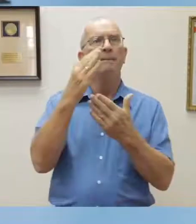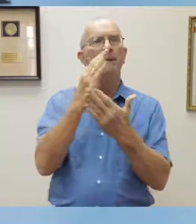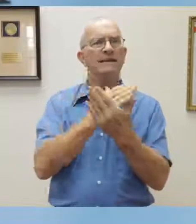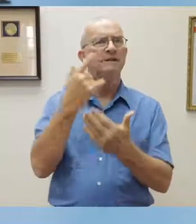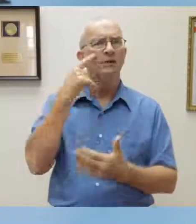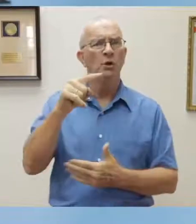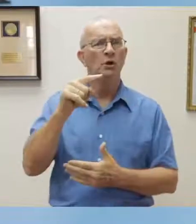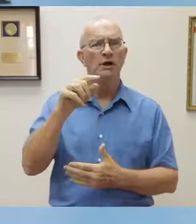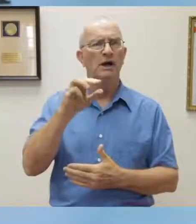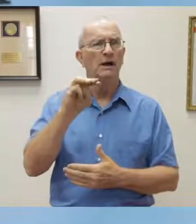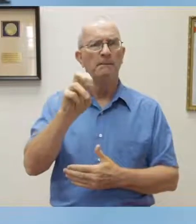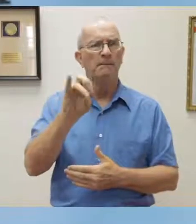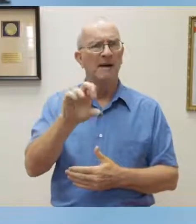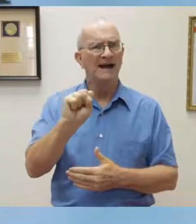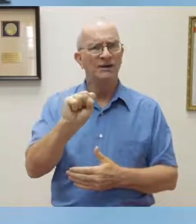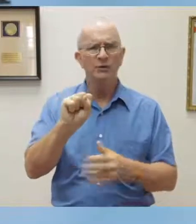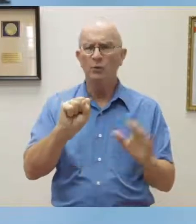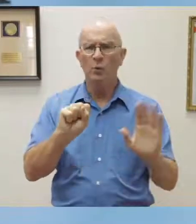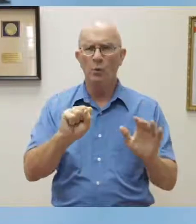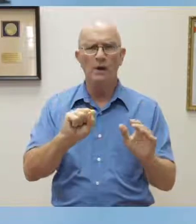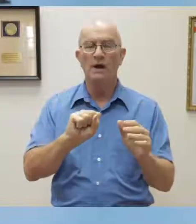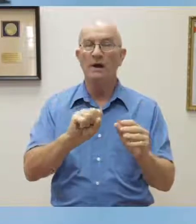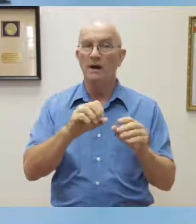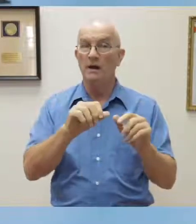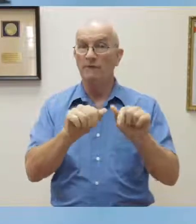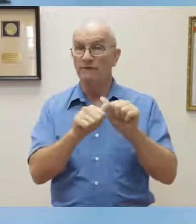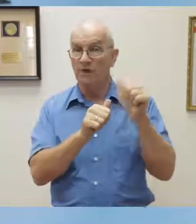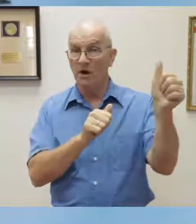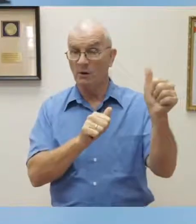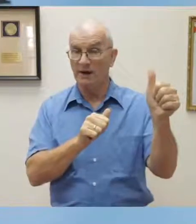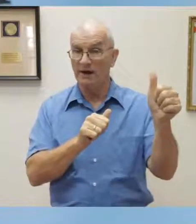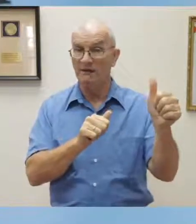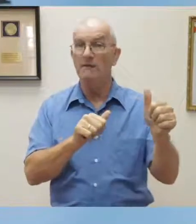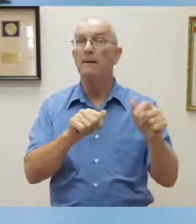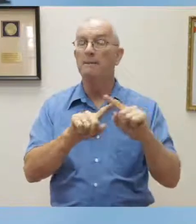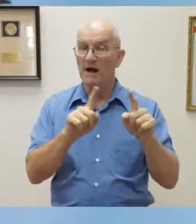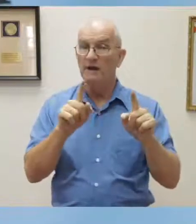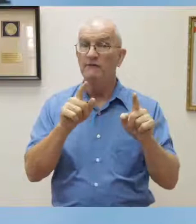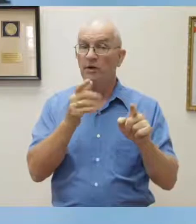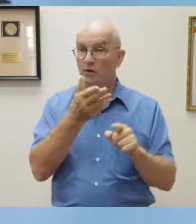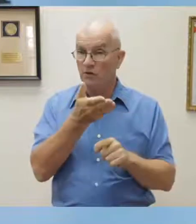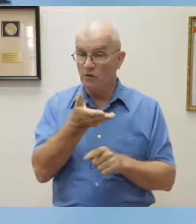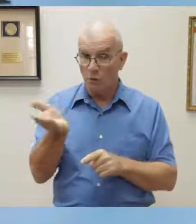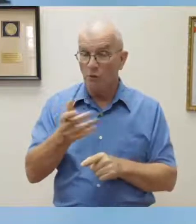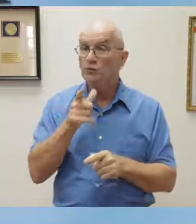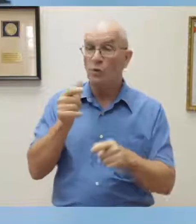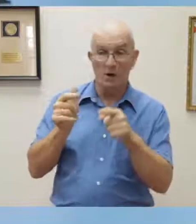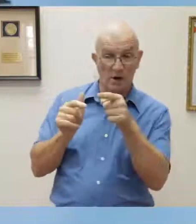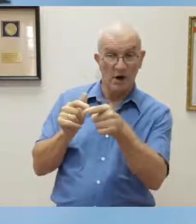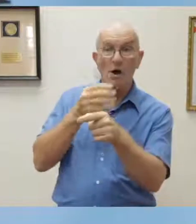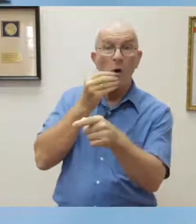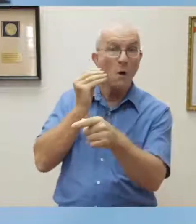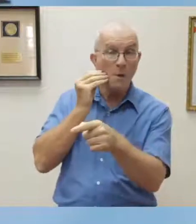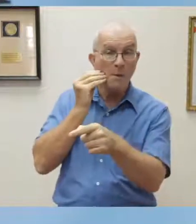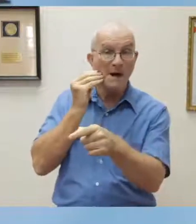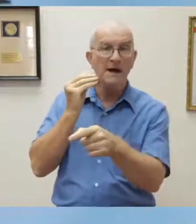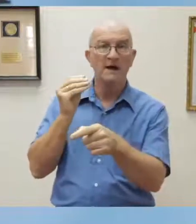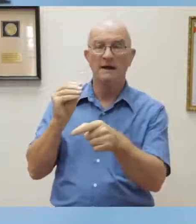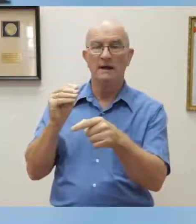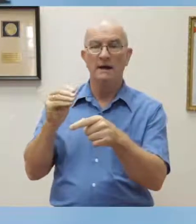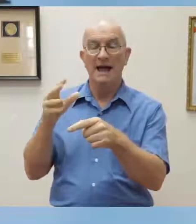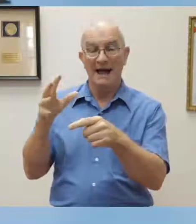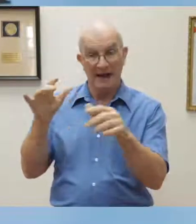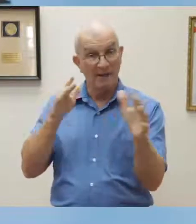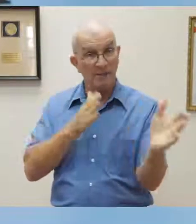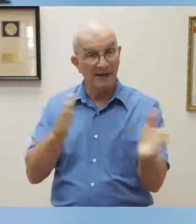miners within the hinterland regions, but for those who are at home and on the coastlands and have plans